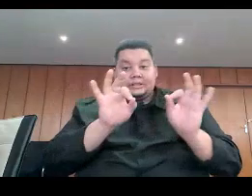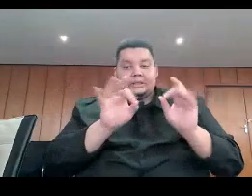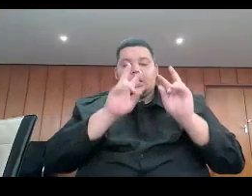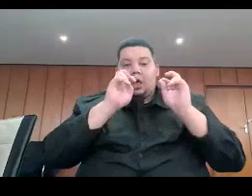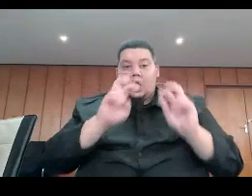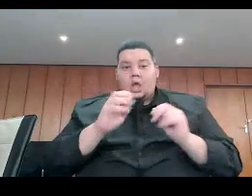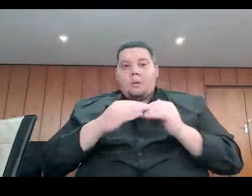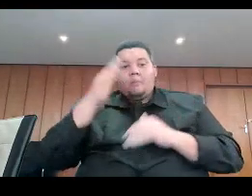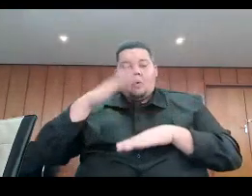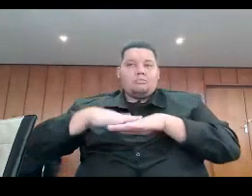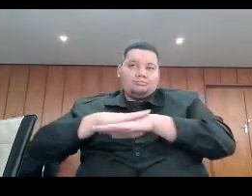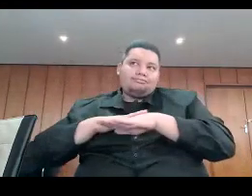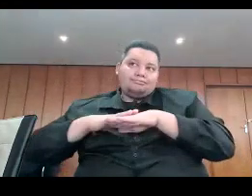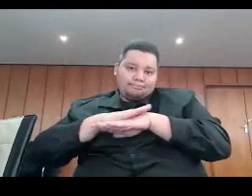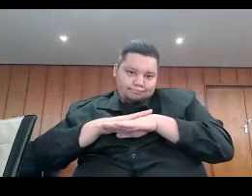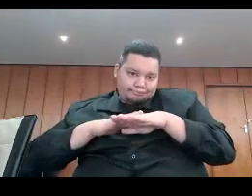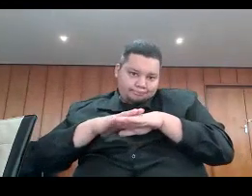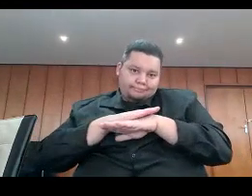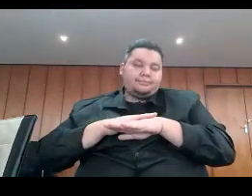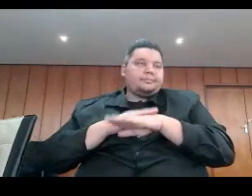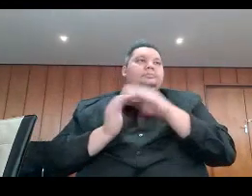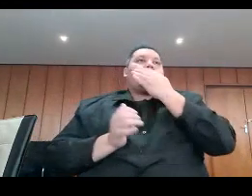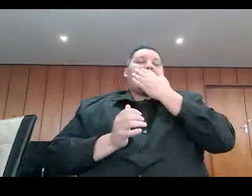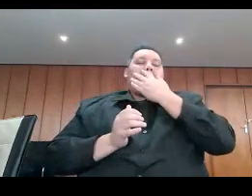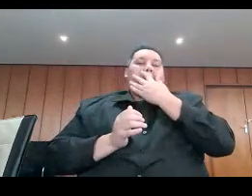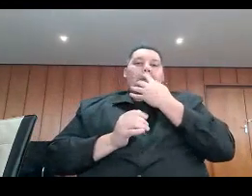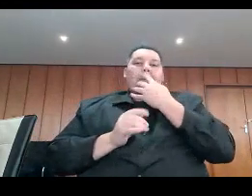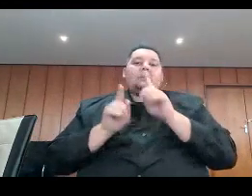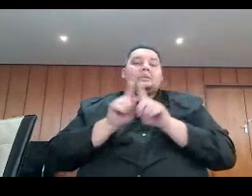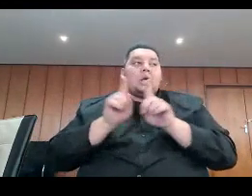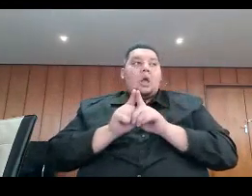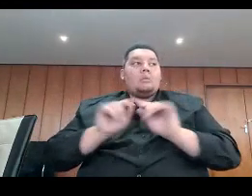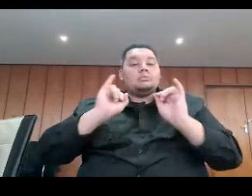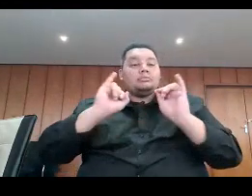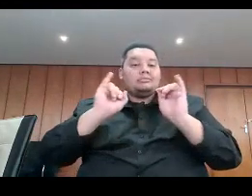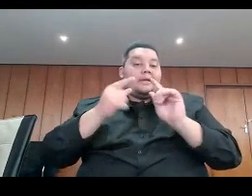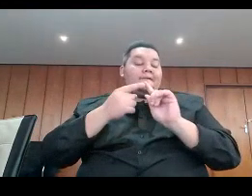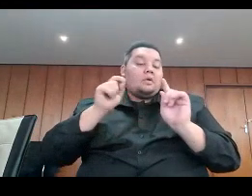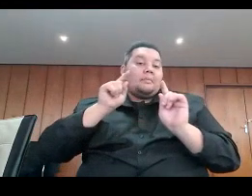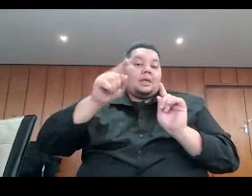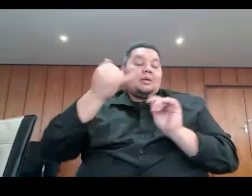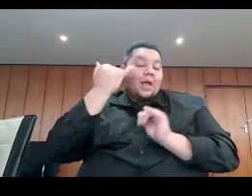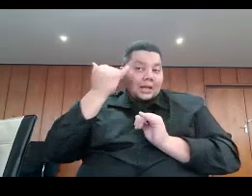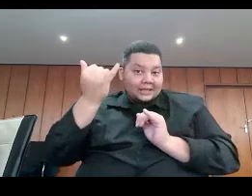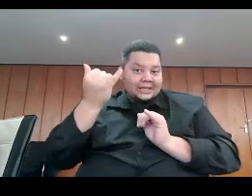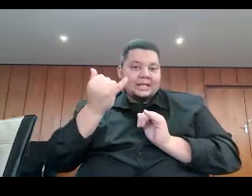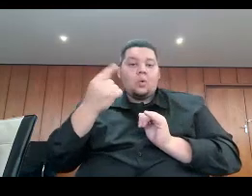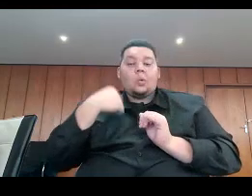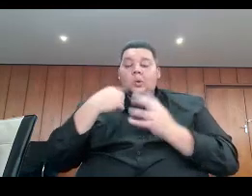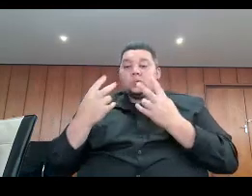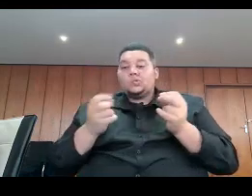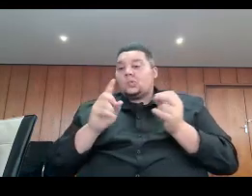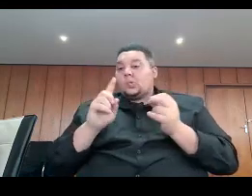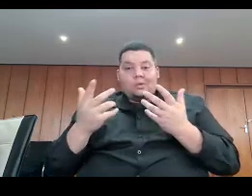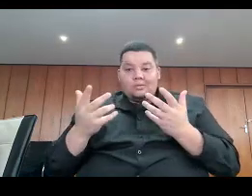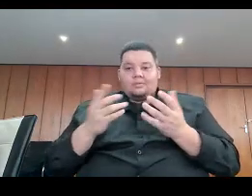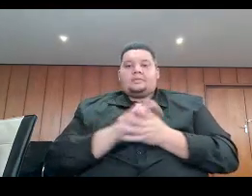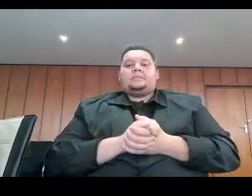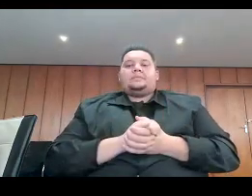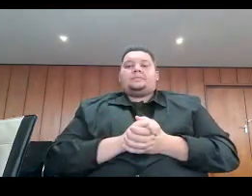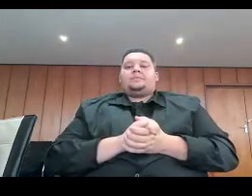the ground. And as a consequence of this initiative, what we've done is